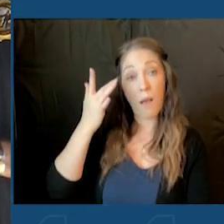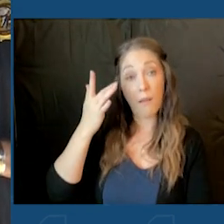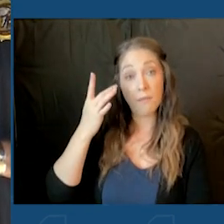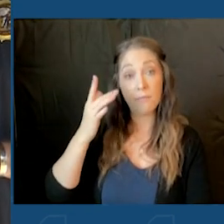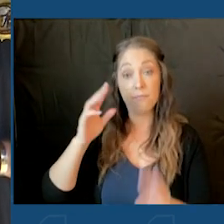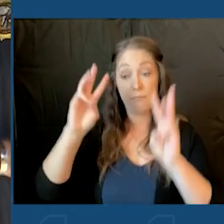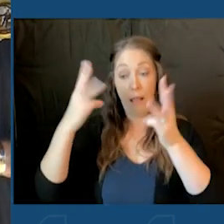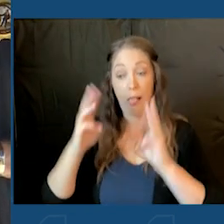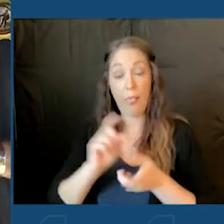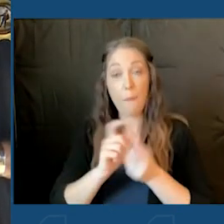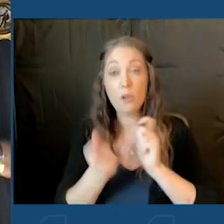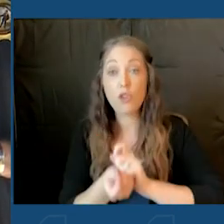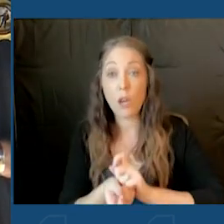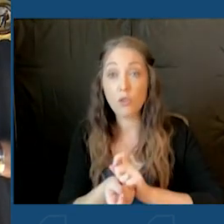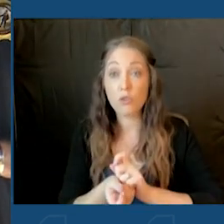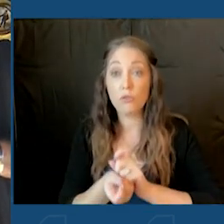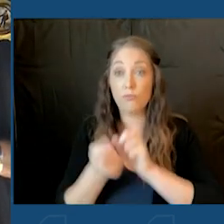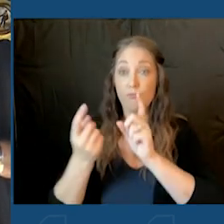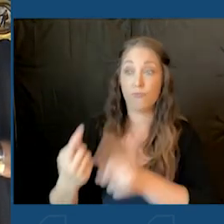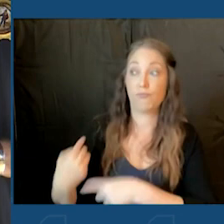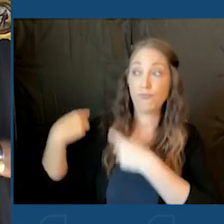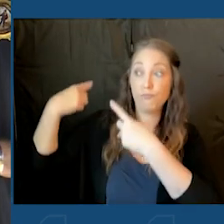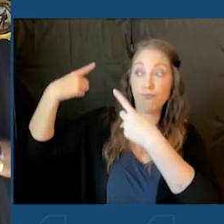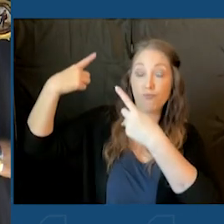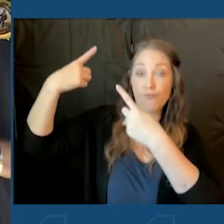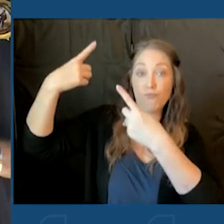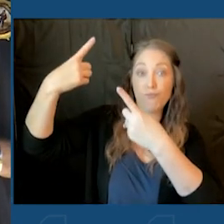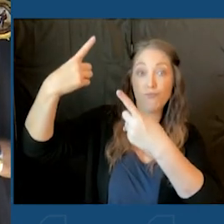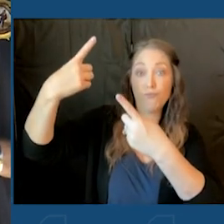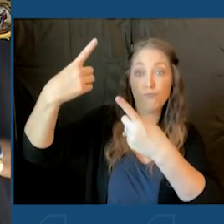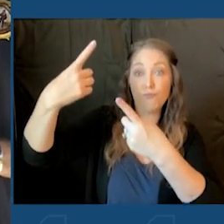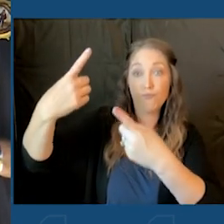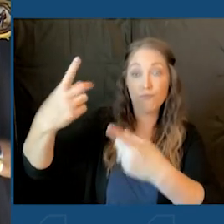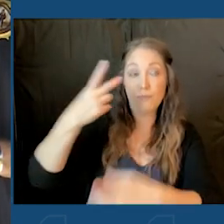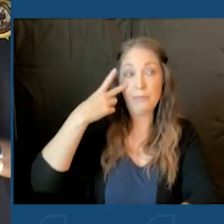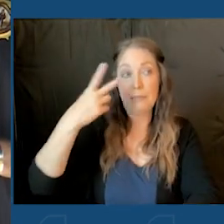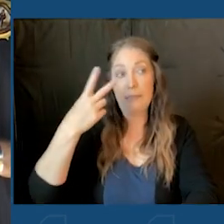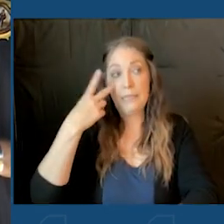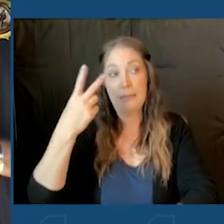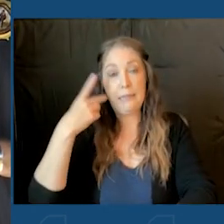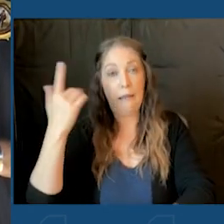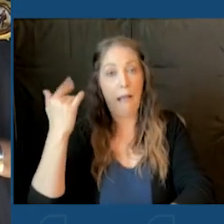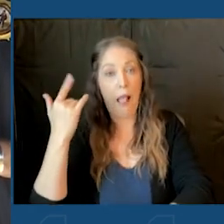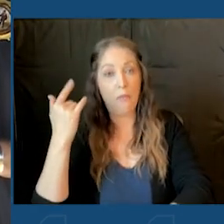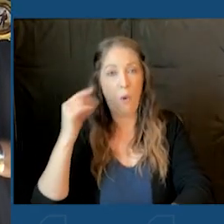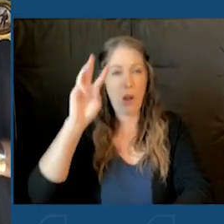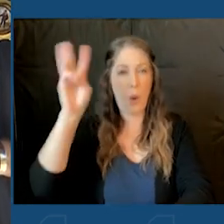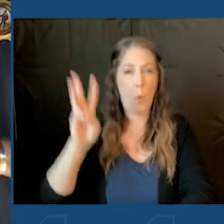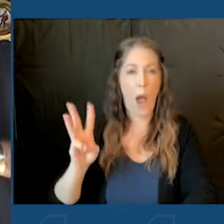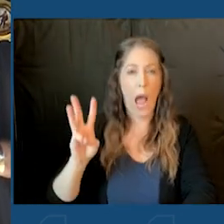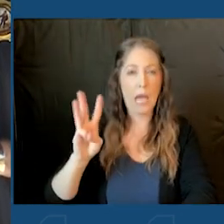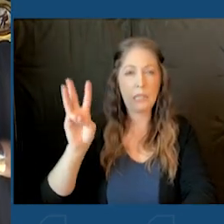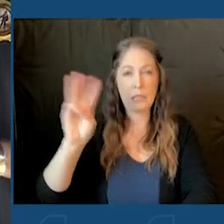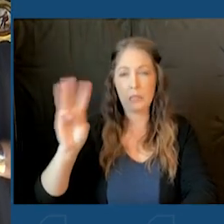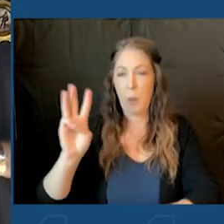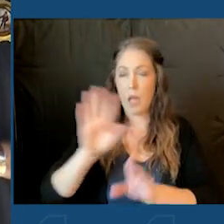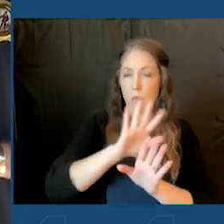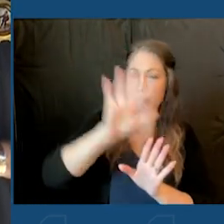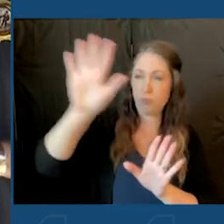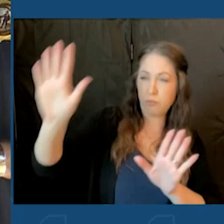go through all these years seeing this happen out west, and this extreme weather out west, but places like New